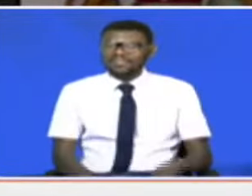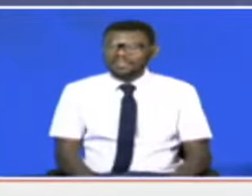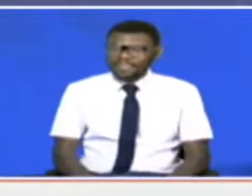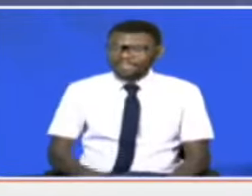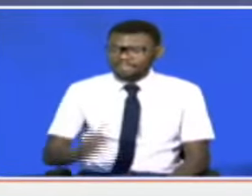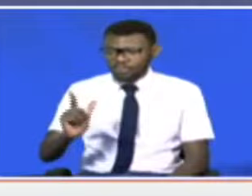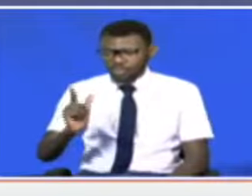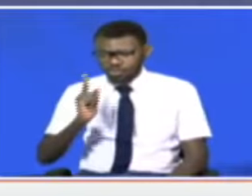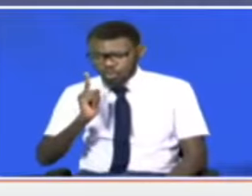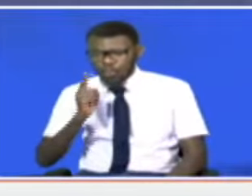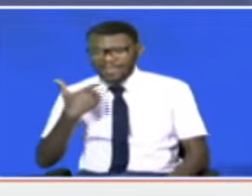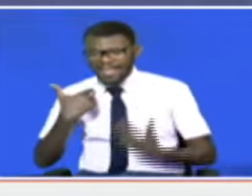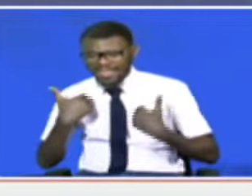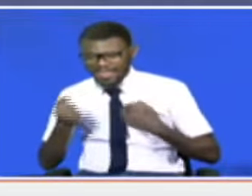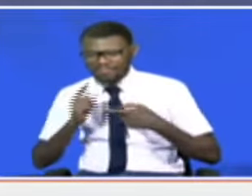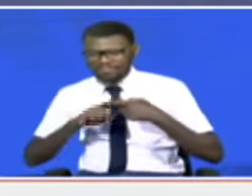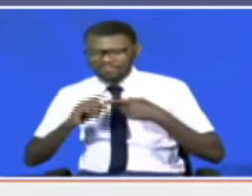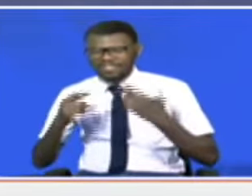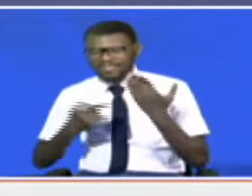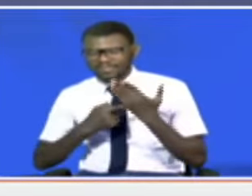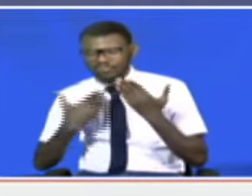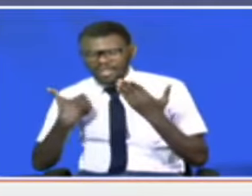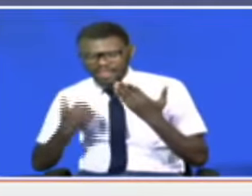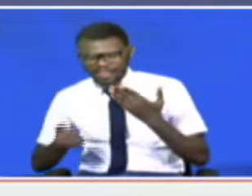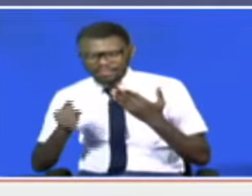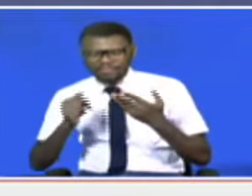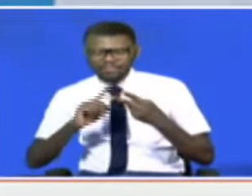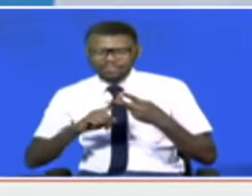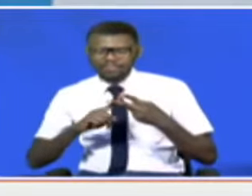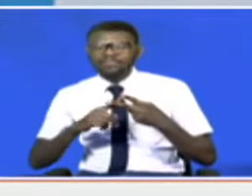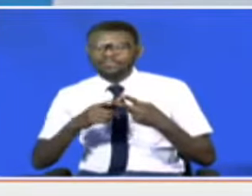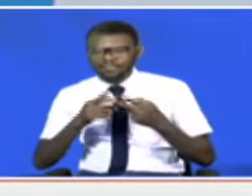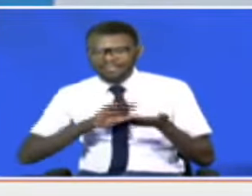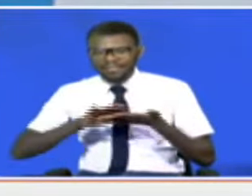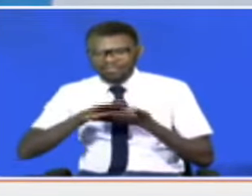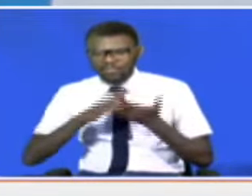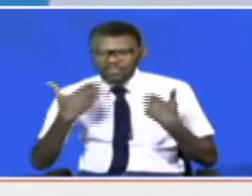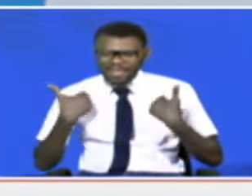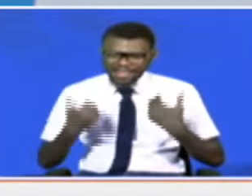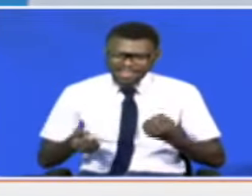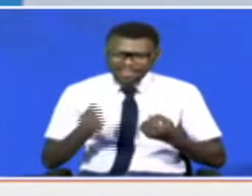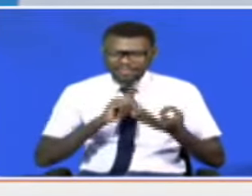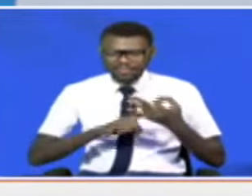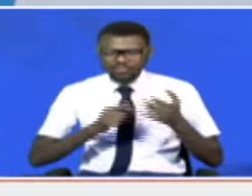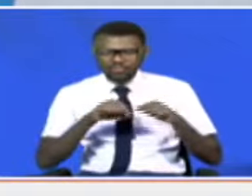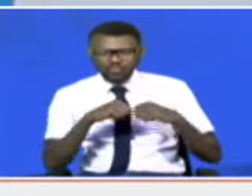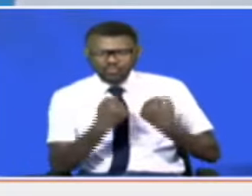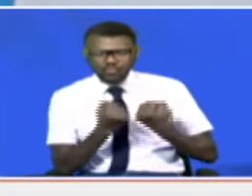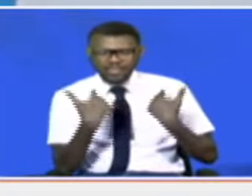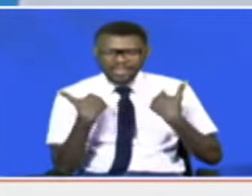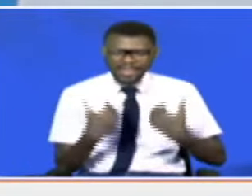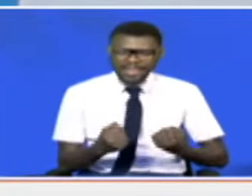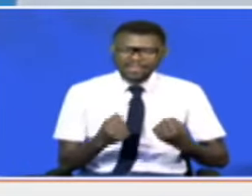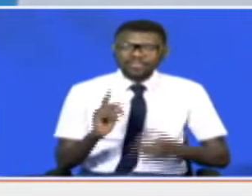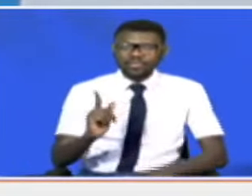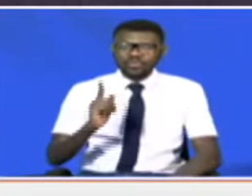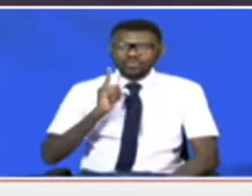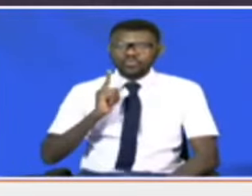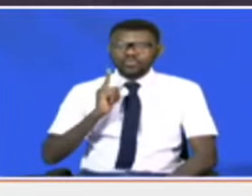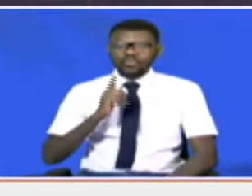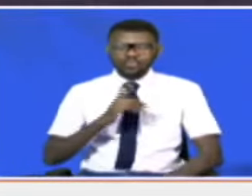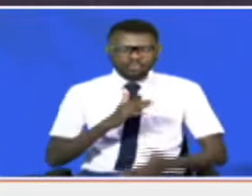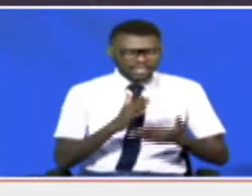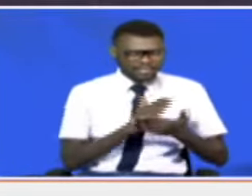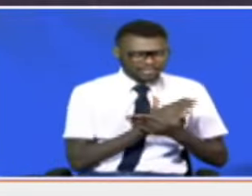laws, Digital Health Act, Primary Health Care Act, and Social Health Insurance Act, except sections 26,